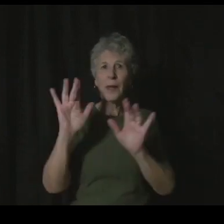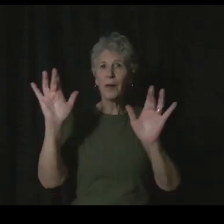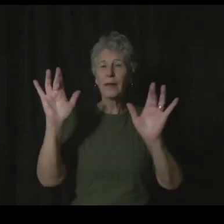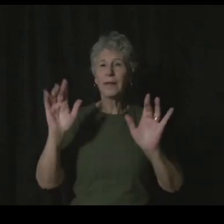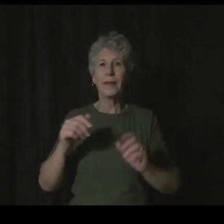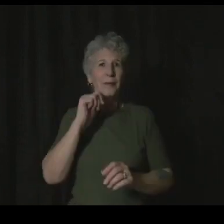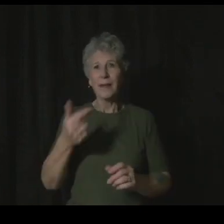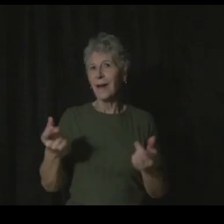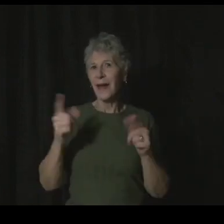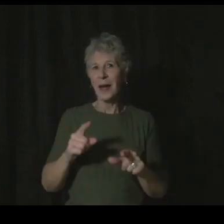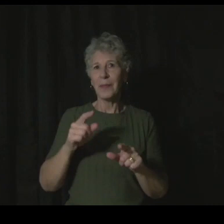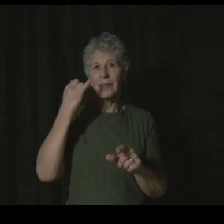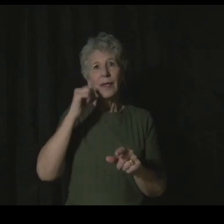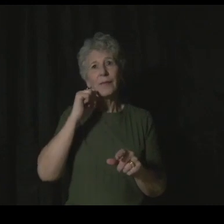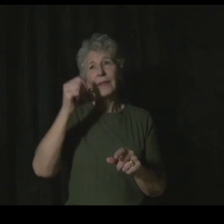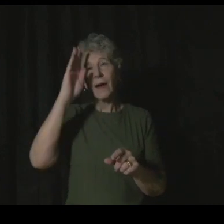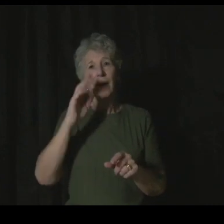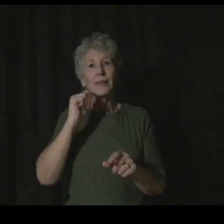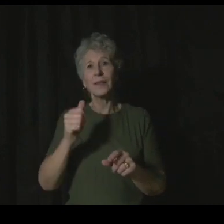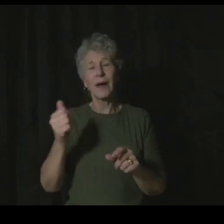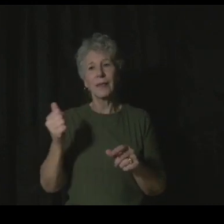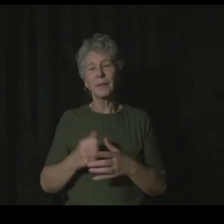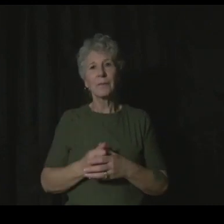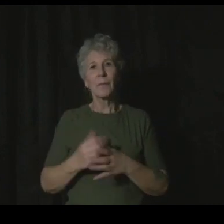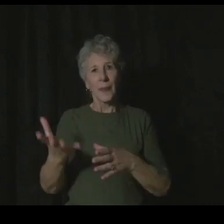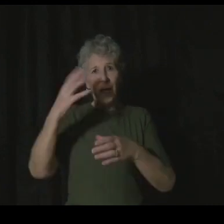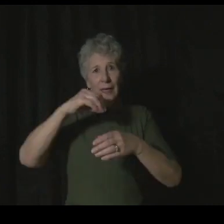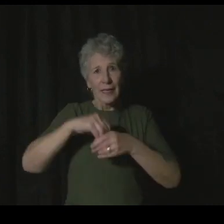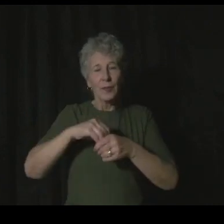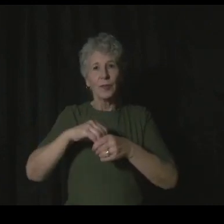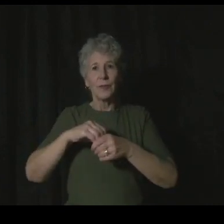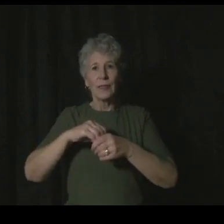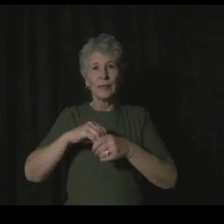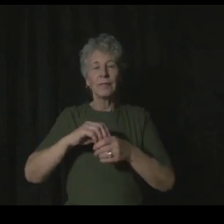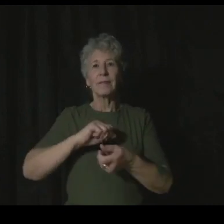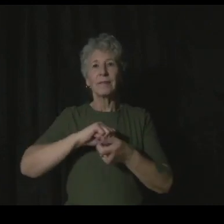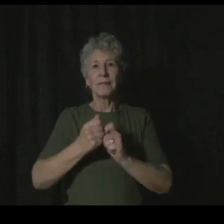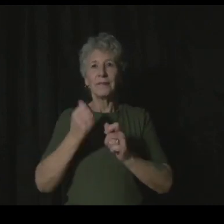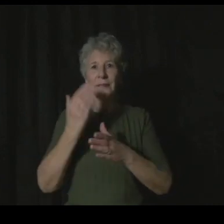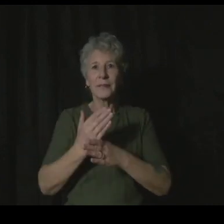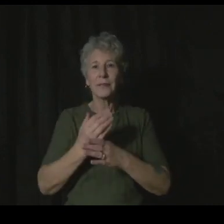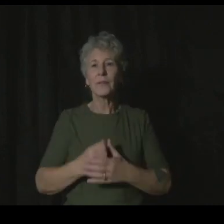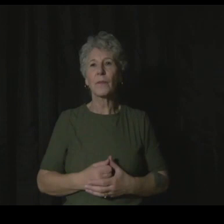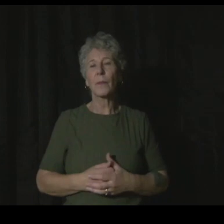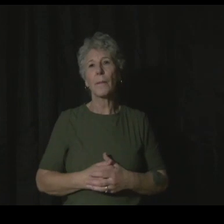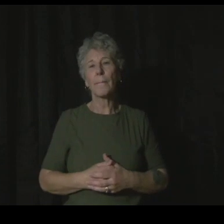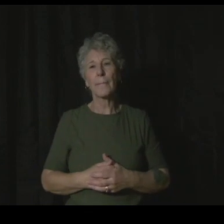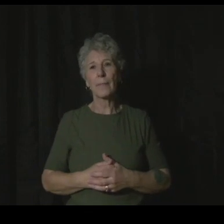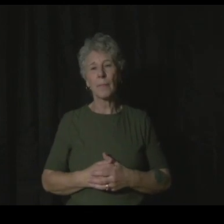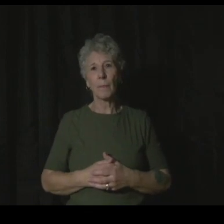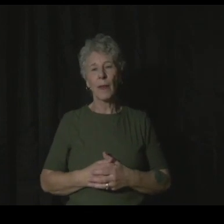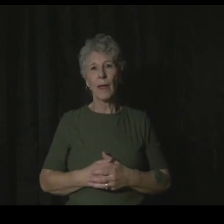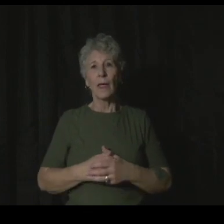would not have happened if God did not intervene. Abraham was 100 years old. And Sarah was 90. And